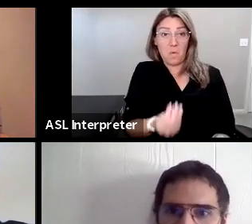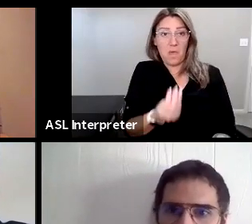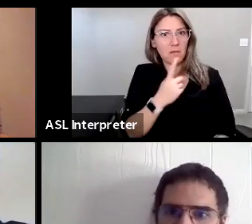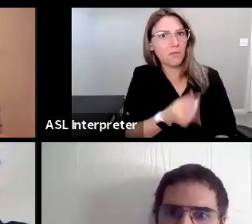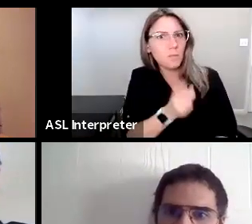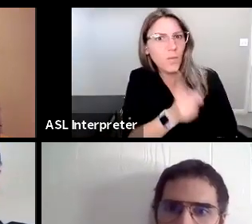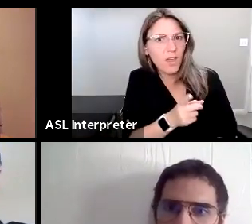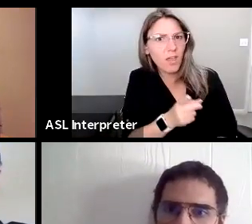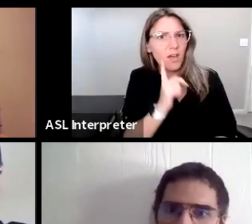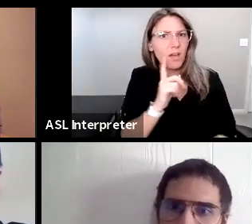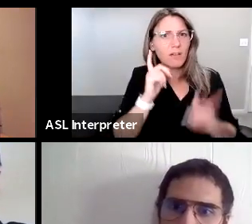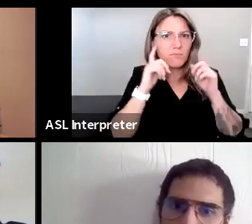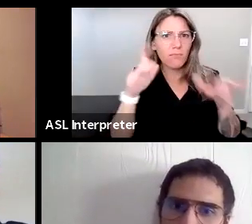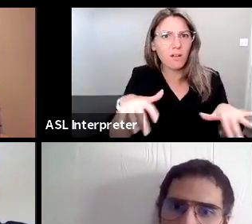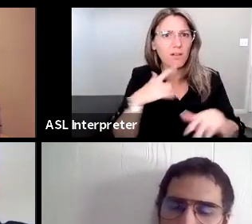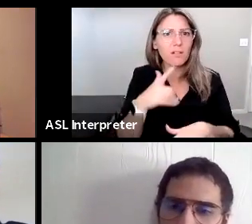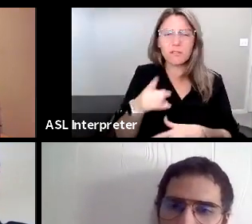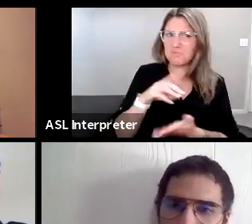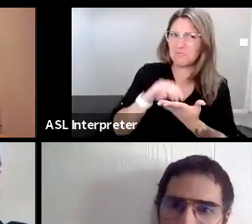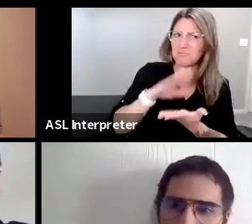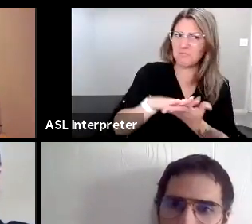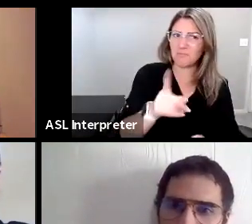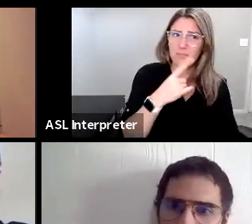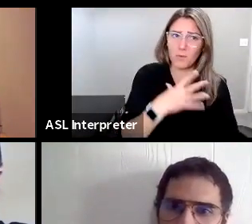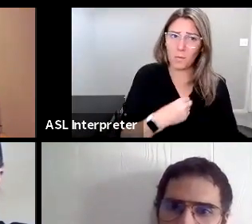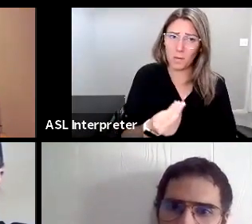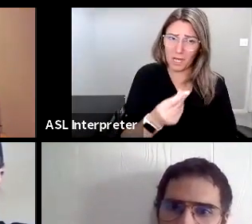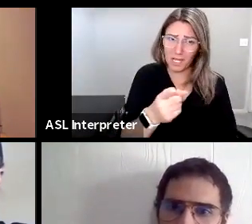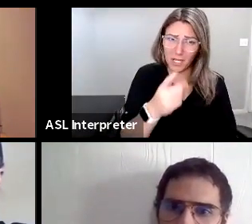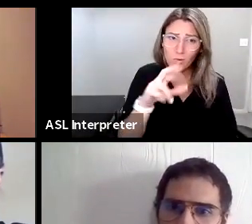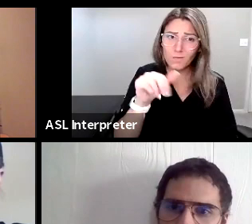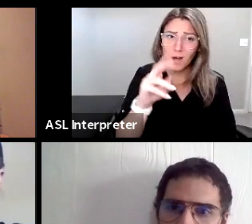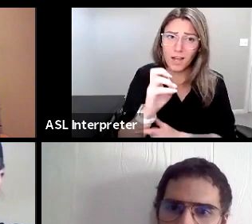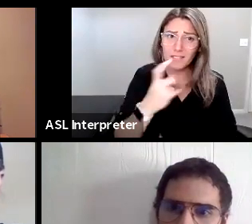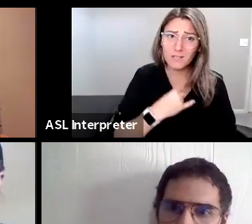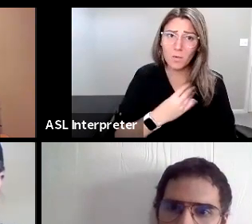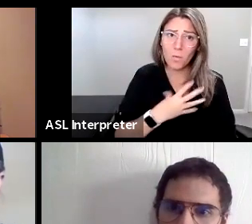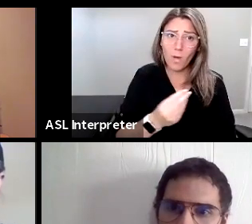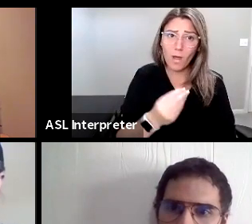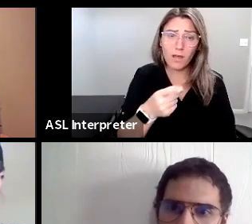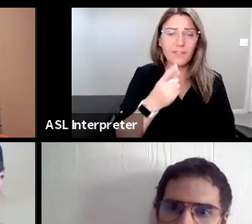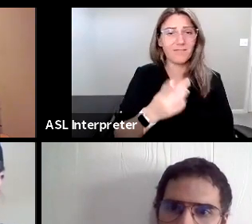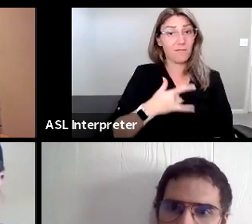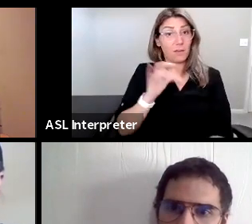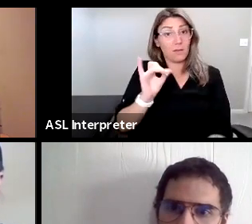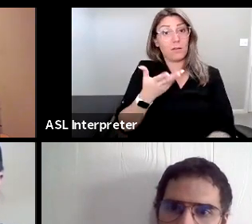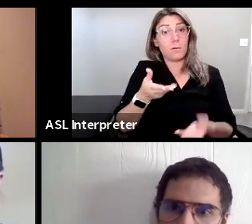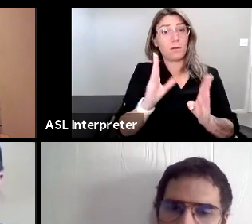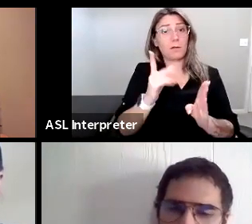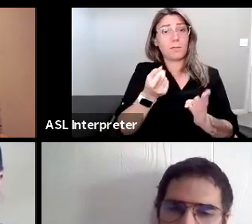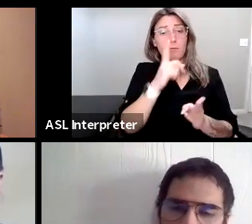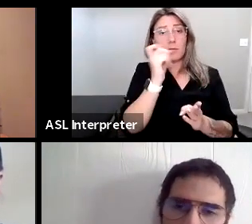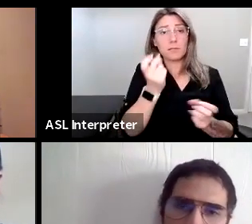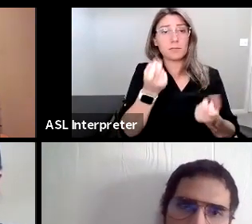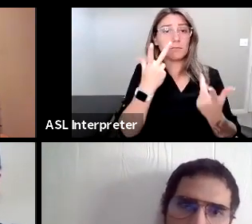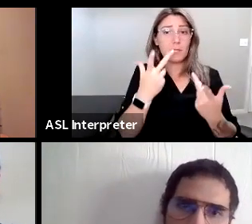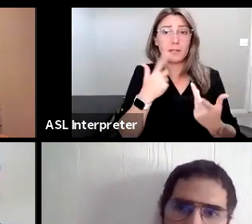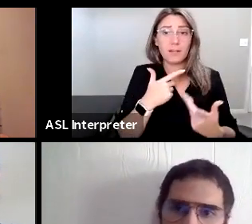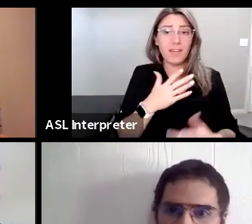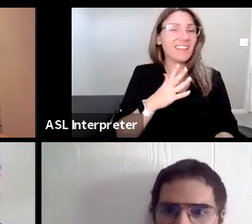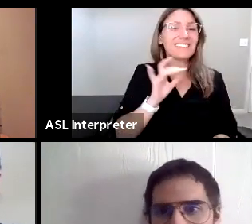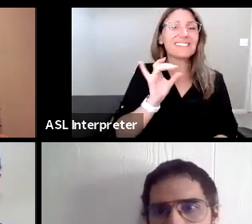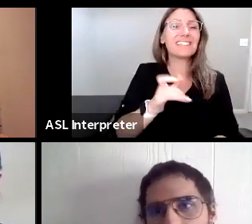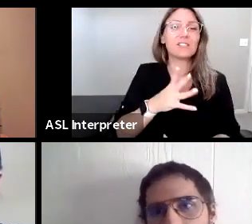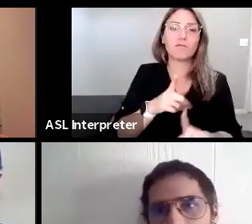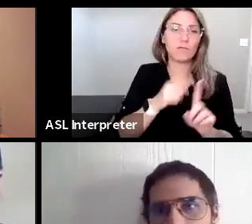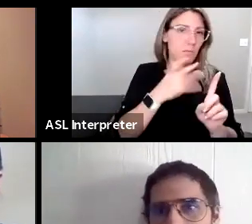really? That's the way that you put in yourself as your race being white. But they felt that way, because I know that a lot of them tend, and this is from my experience,